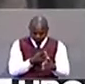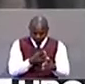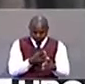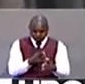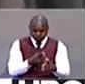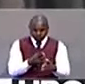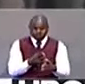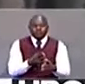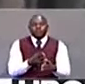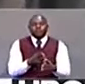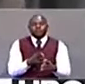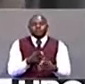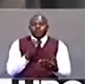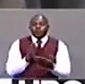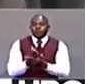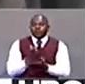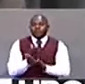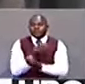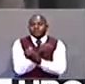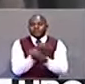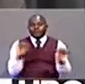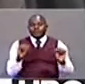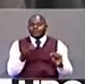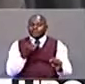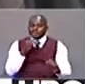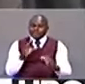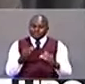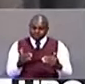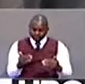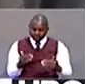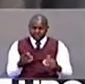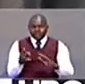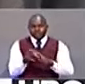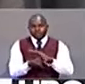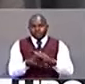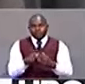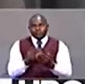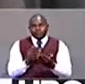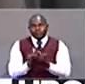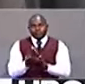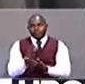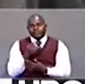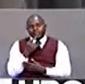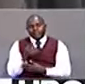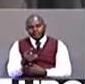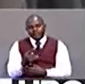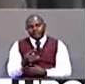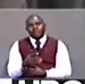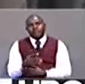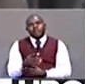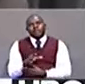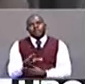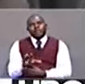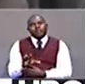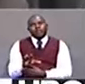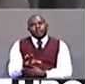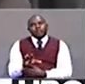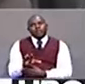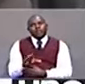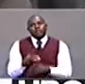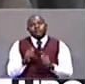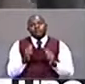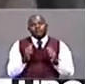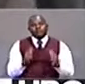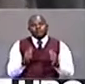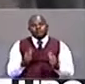civil right liberties, what he said. He said, that is Prime Minister Trudeau, he said that the hallmark, the test